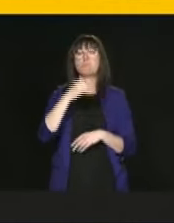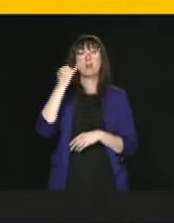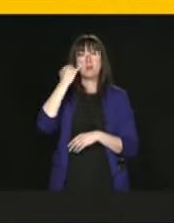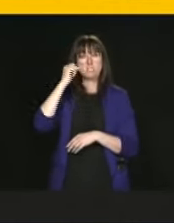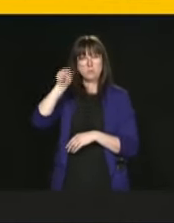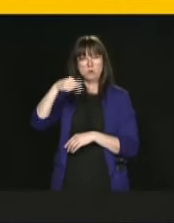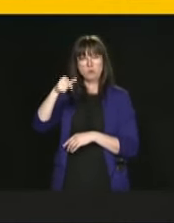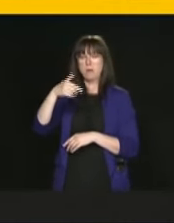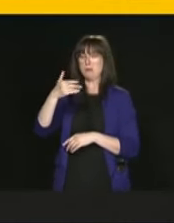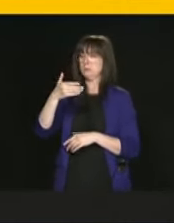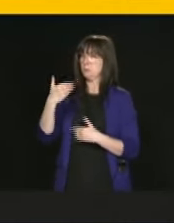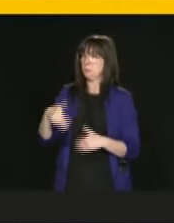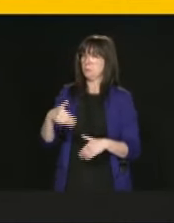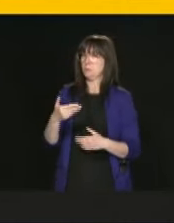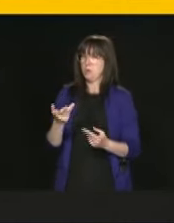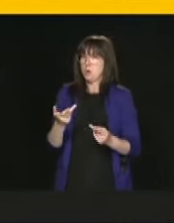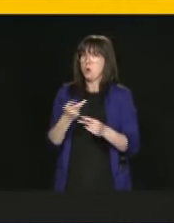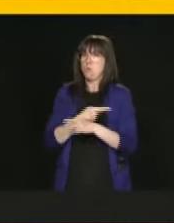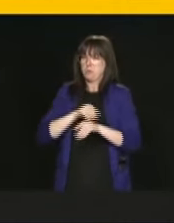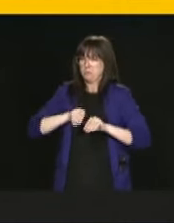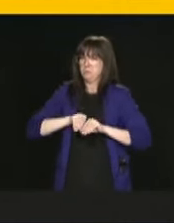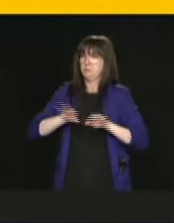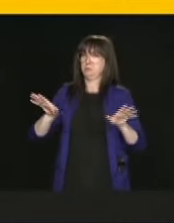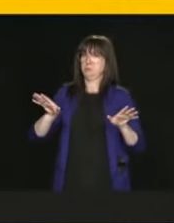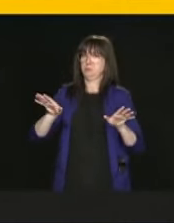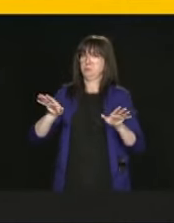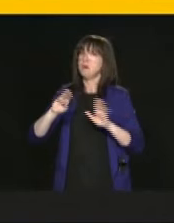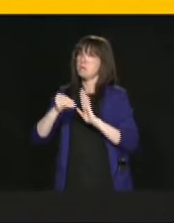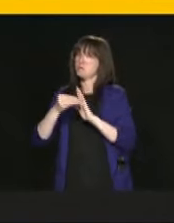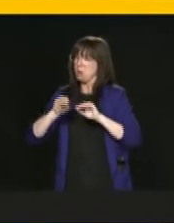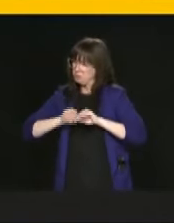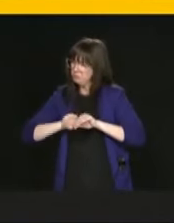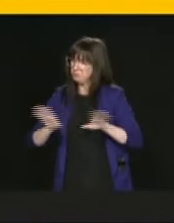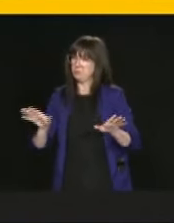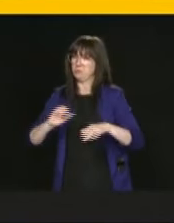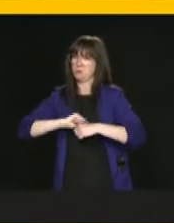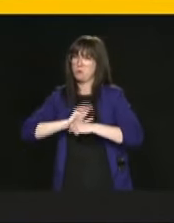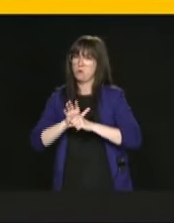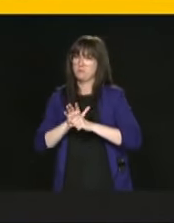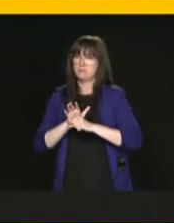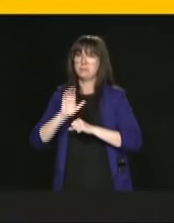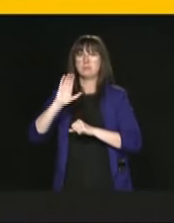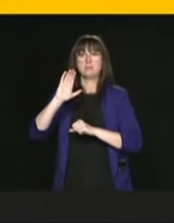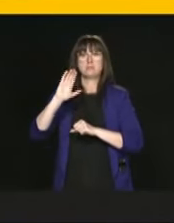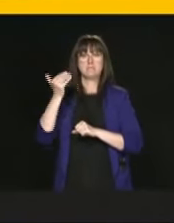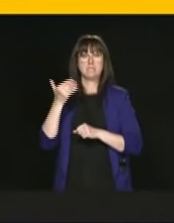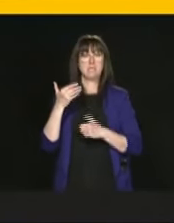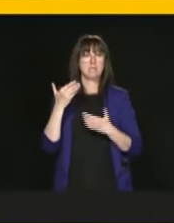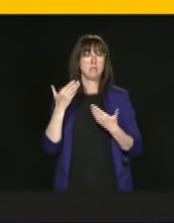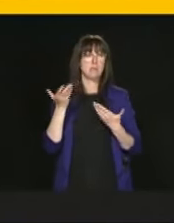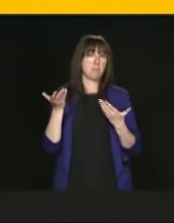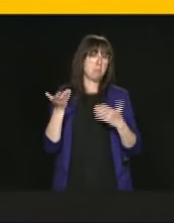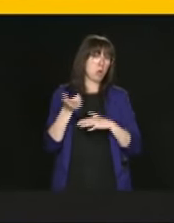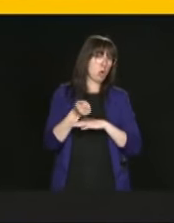hardest hit area, Montreal as well, and they seem to be proceeding maybe early, maybe quicker than other area,